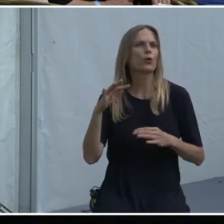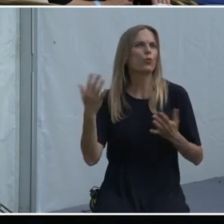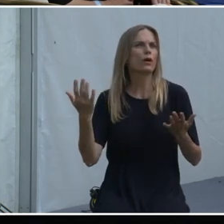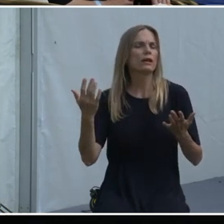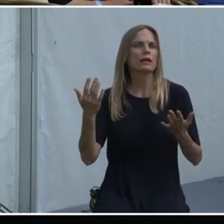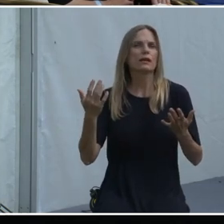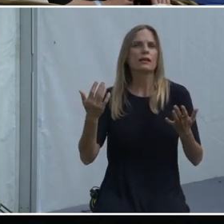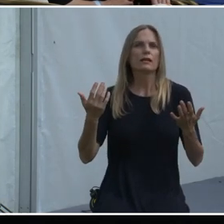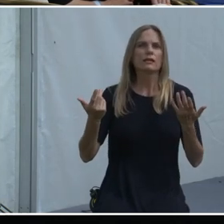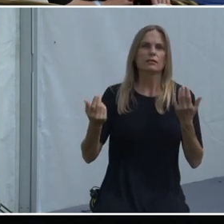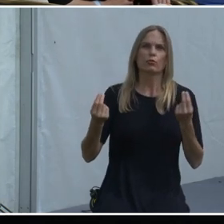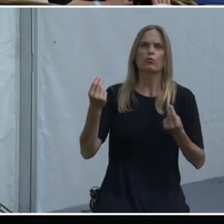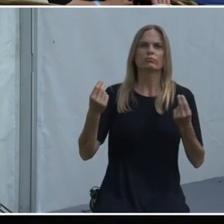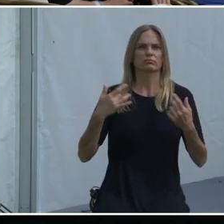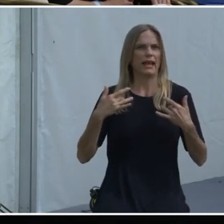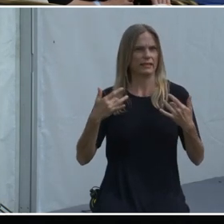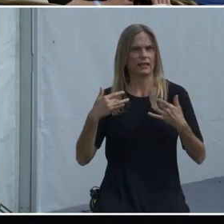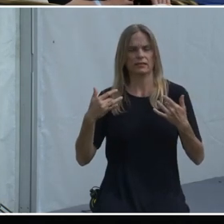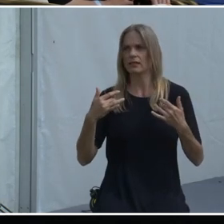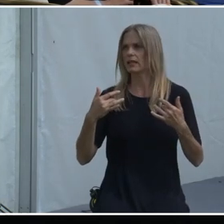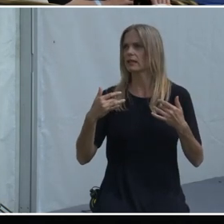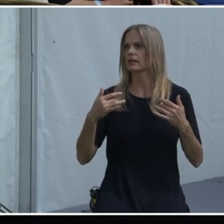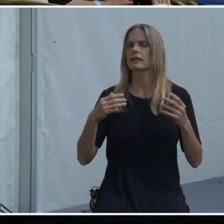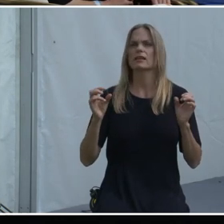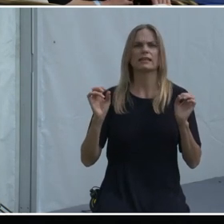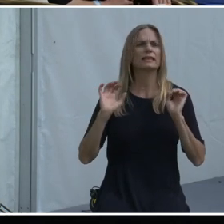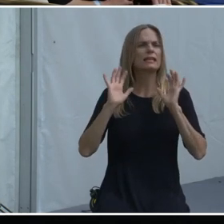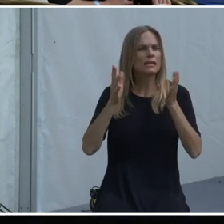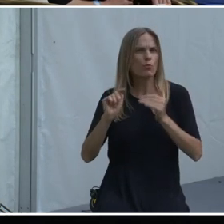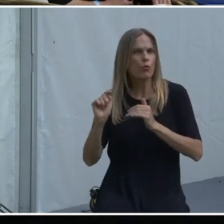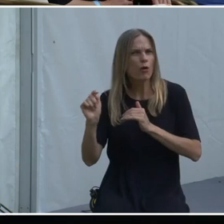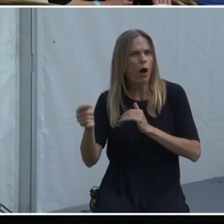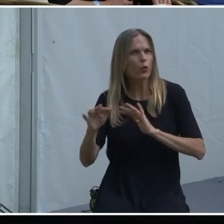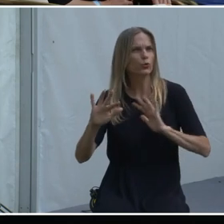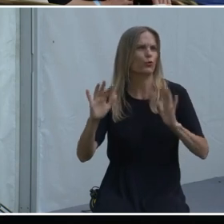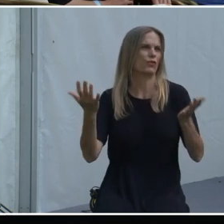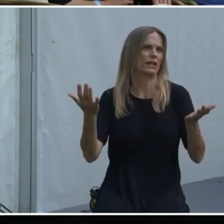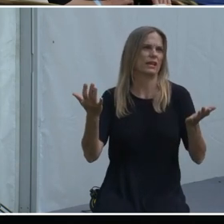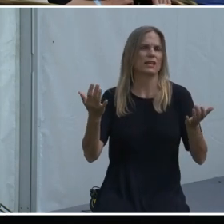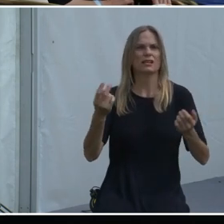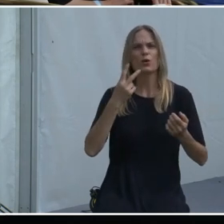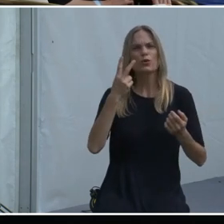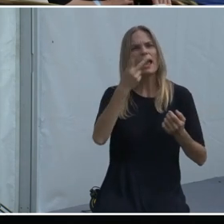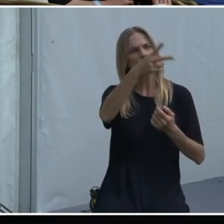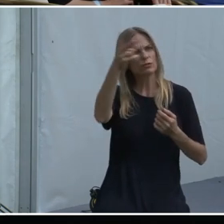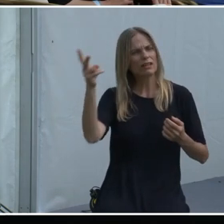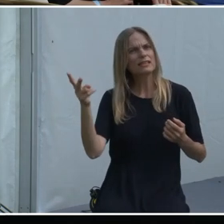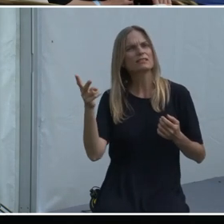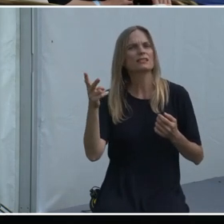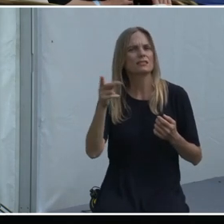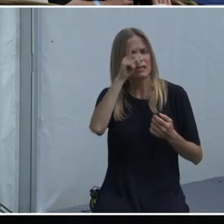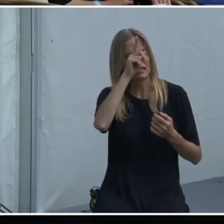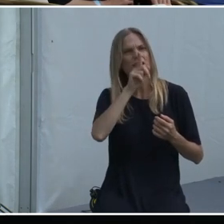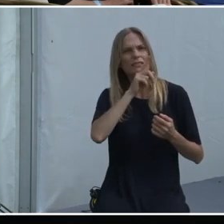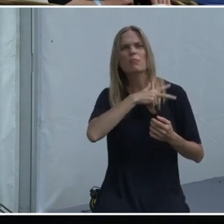dramatized sort of public discourse. This is certainly something that we've seen in other countries as well, including in